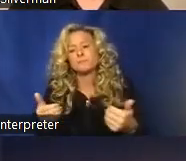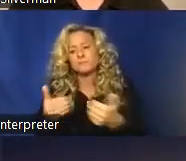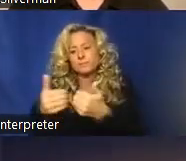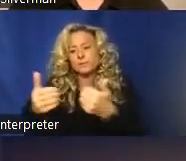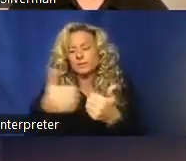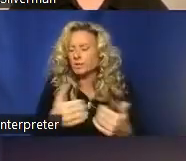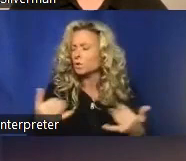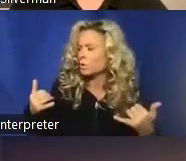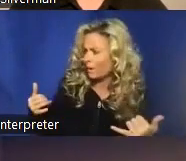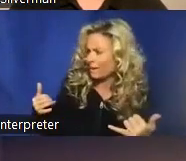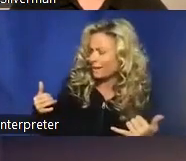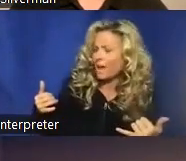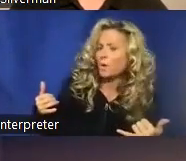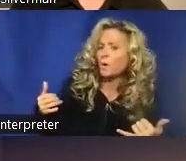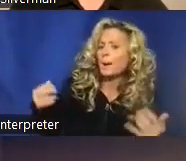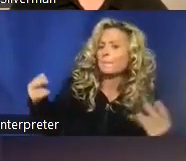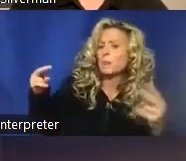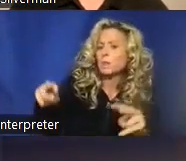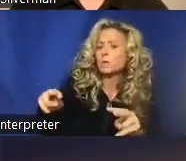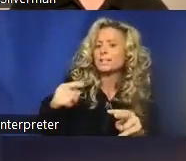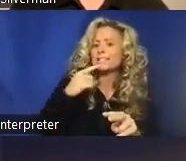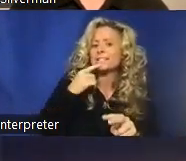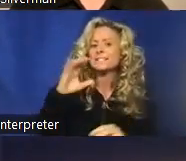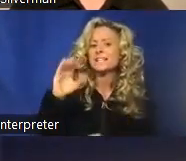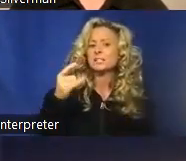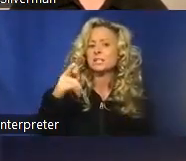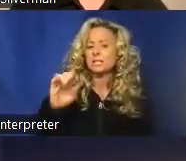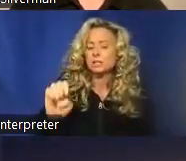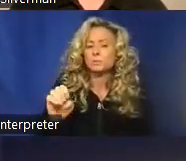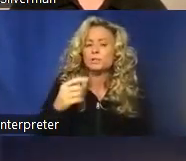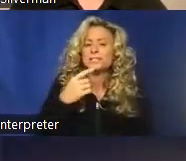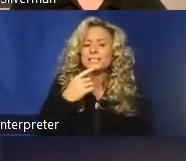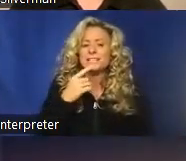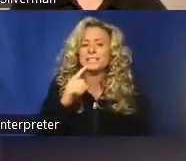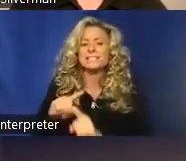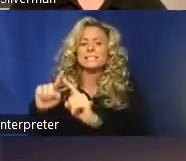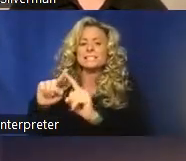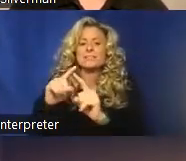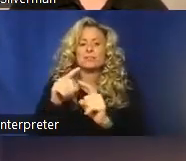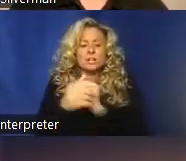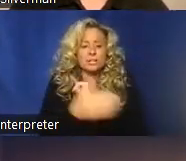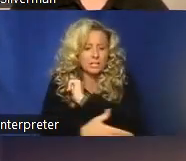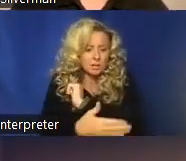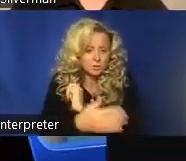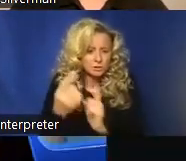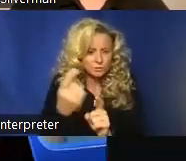right now, just so you know, right now I'm looking at it says collectibles you could find in this pack, like different countries. Is that the page?